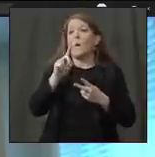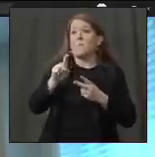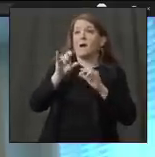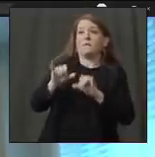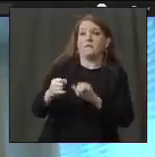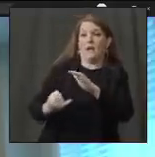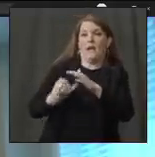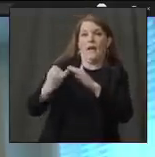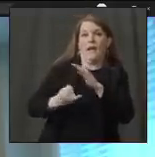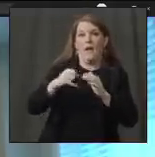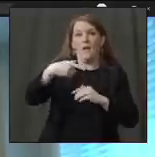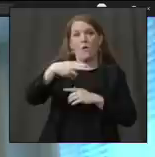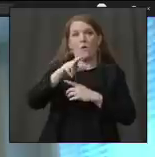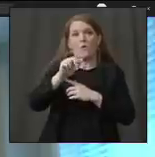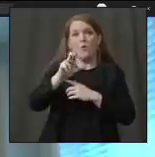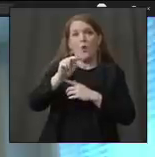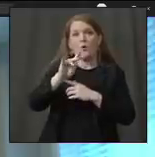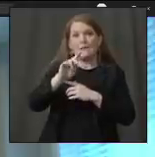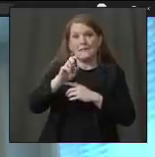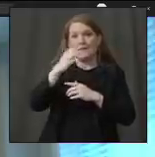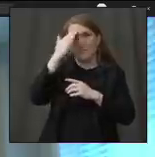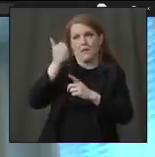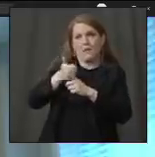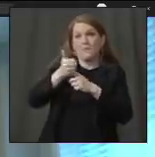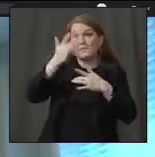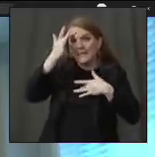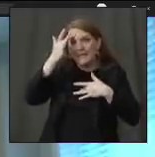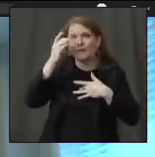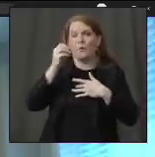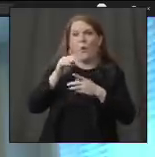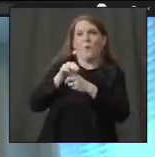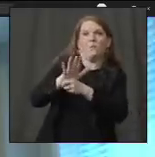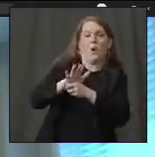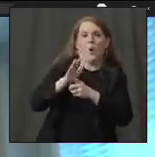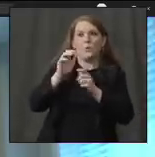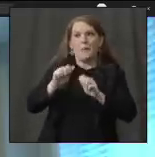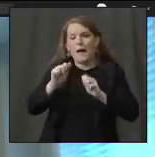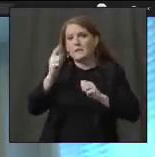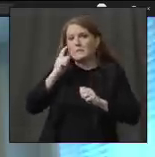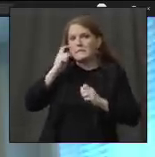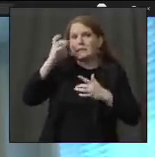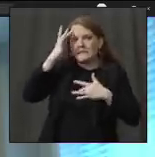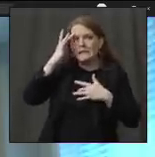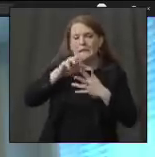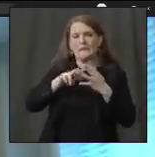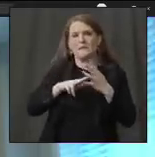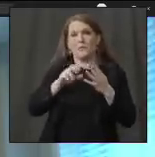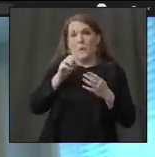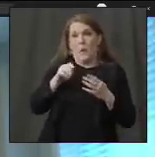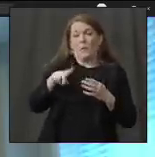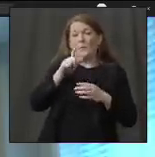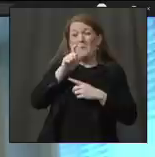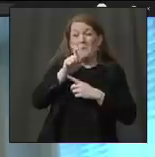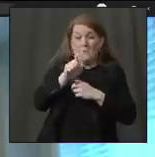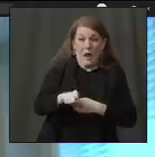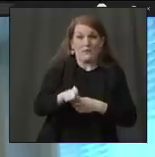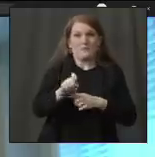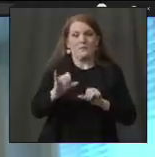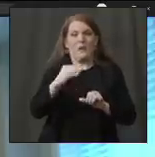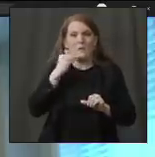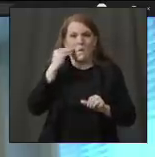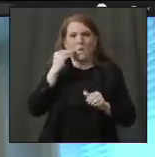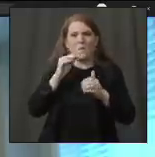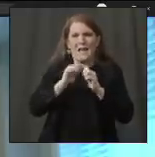because they themselves are ill or have been exposed. And one of the things that we've been talking about is how can we get food delivered to